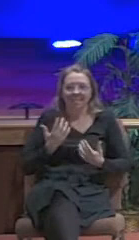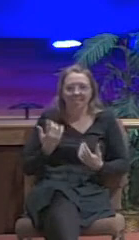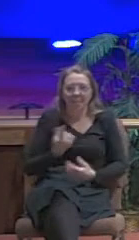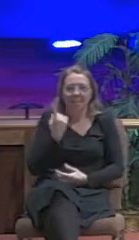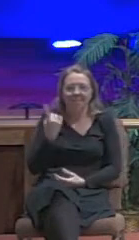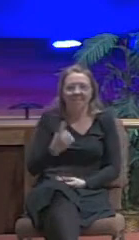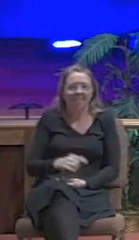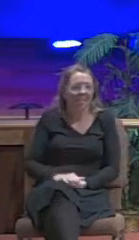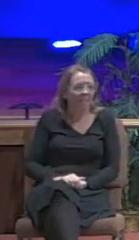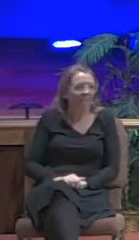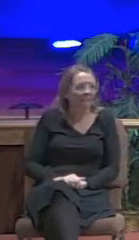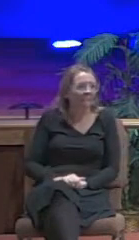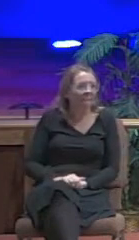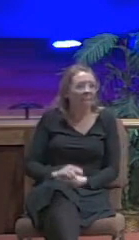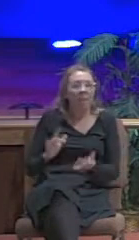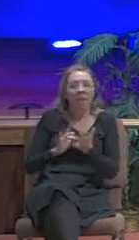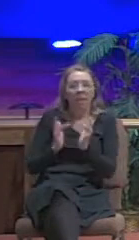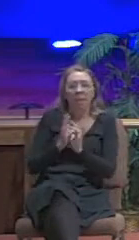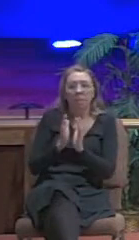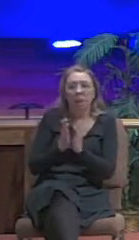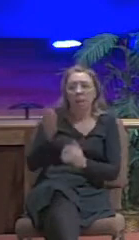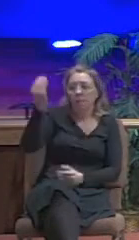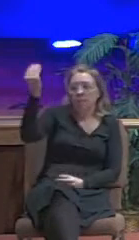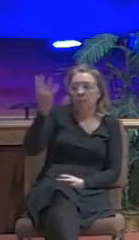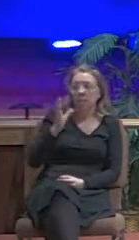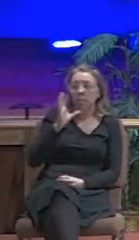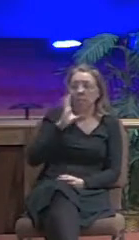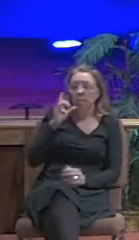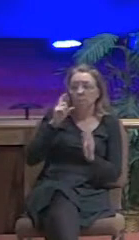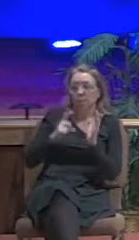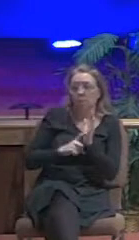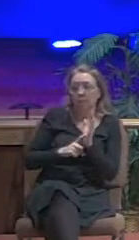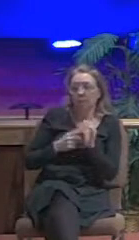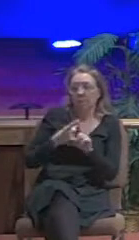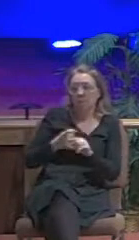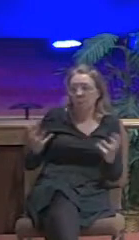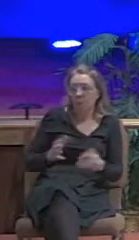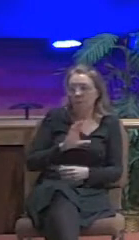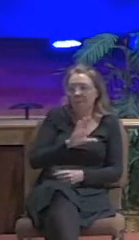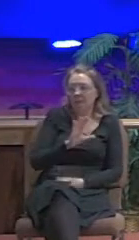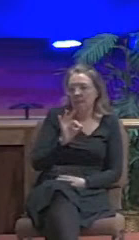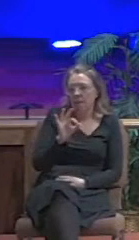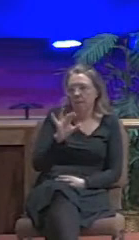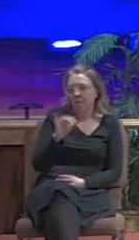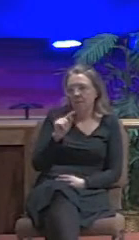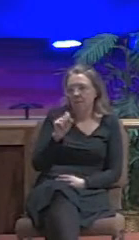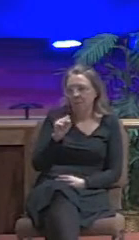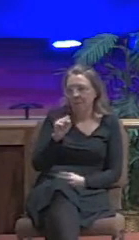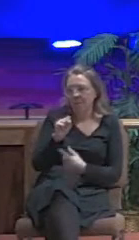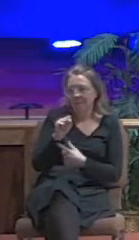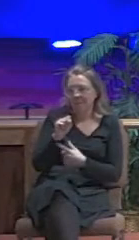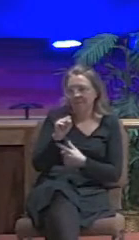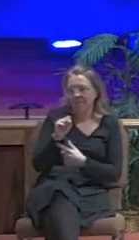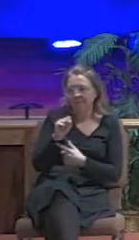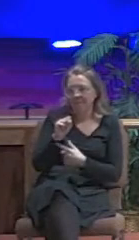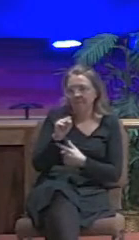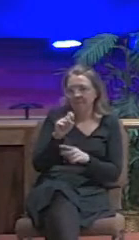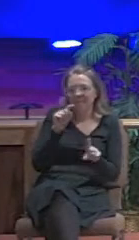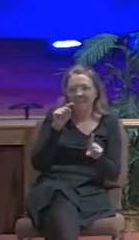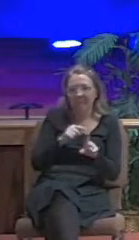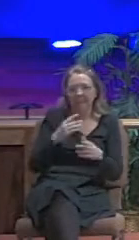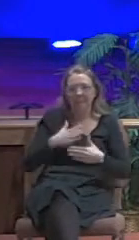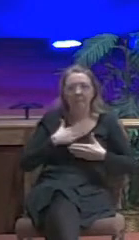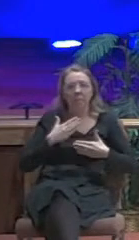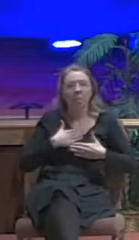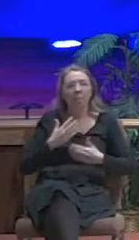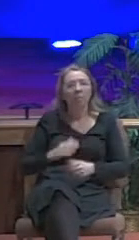Bible says you'll know them by their fruits. I mean, you can't fake happiness. How are you? Oh, blessed!